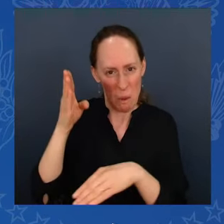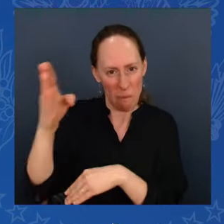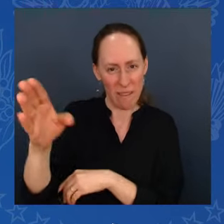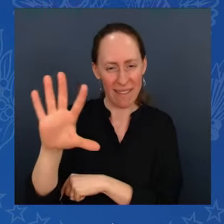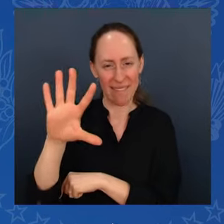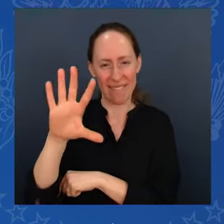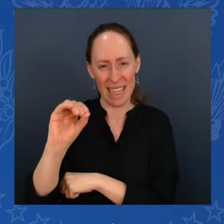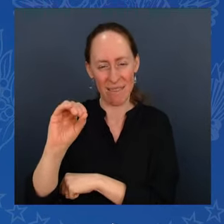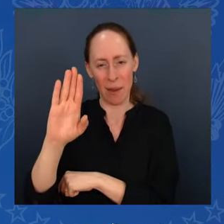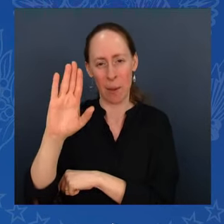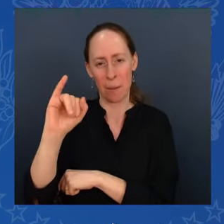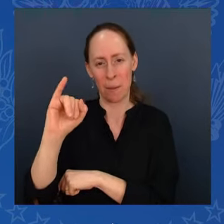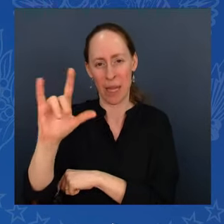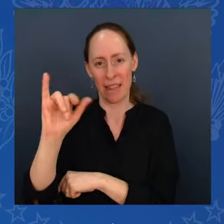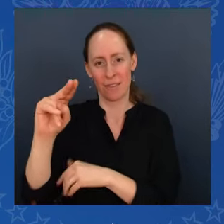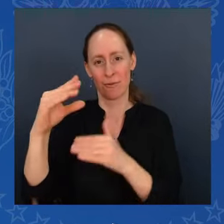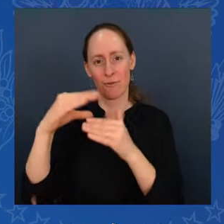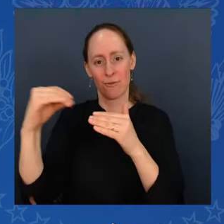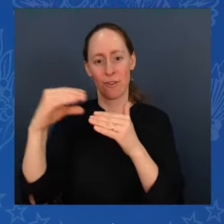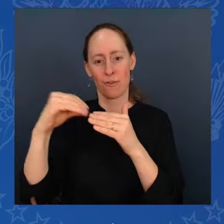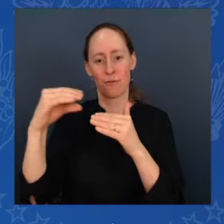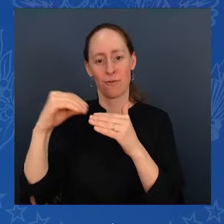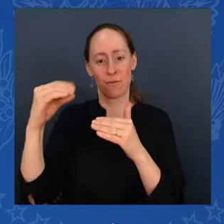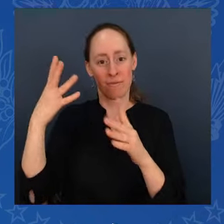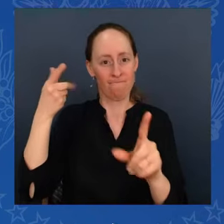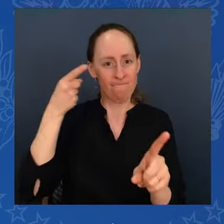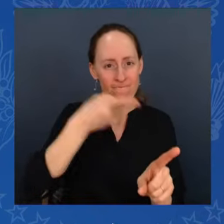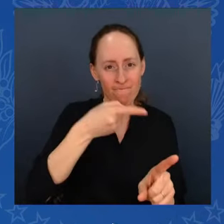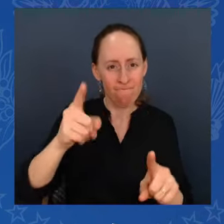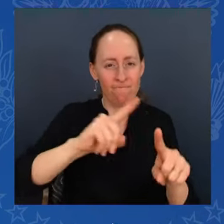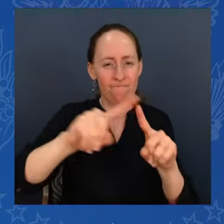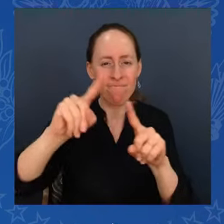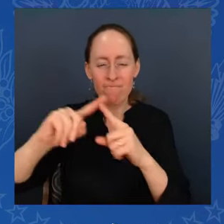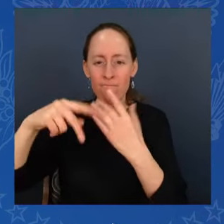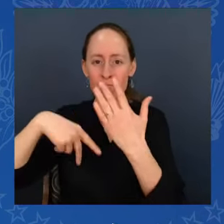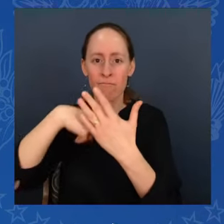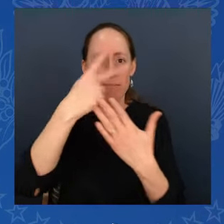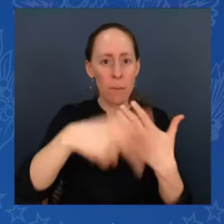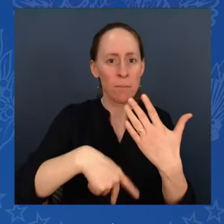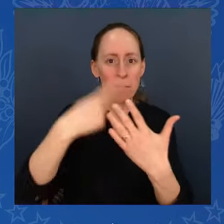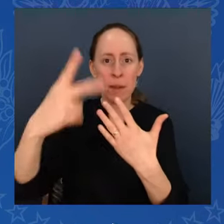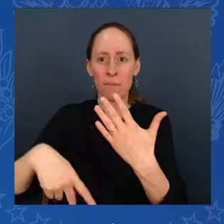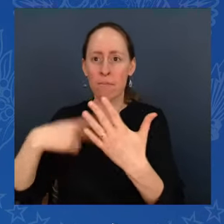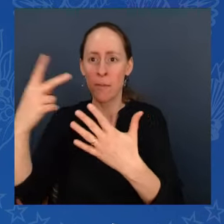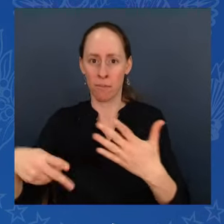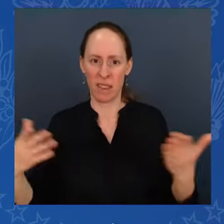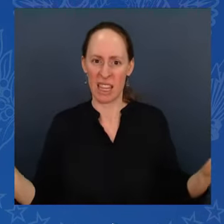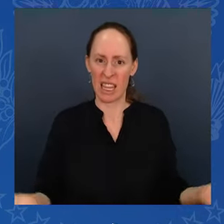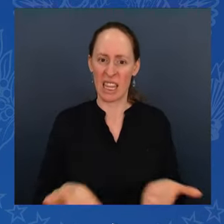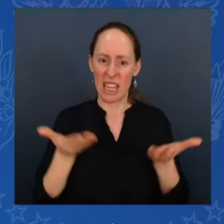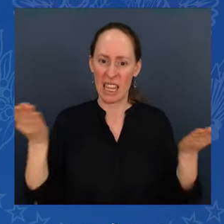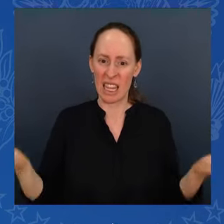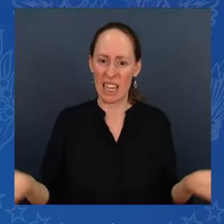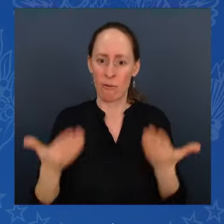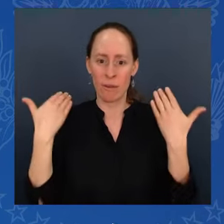make these chips here in America. And in those fabs, they call them, guess what? You know what the average salary